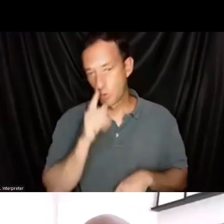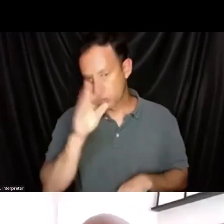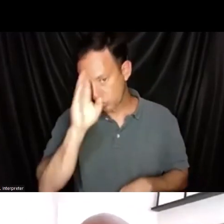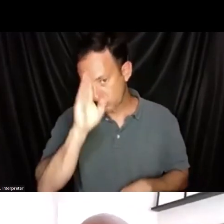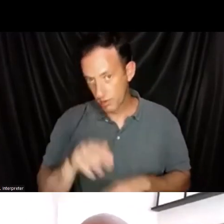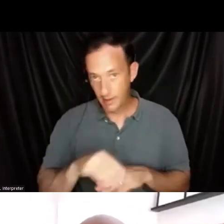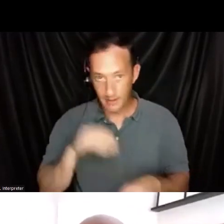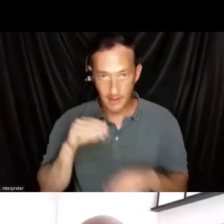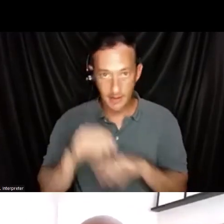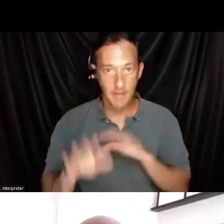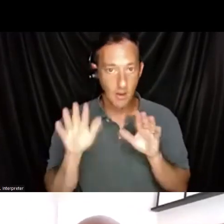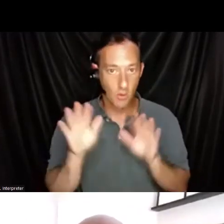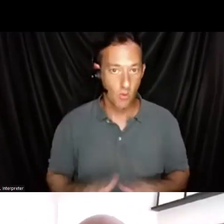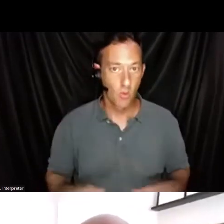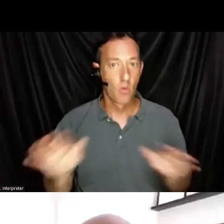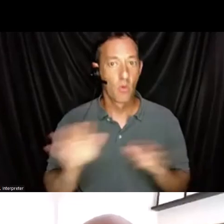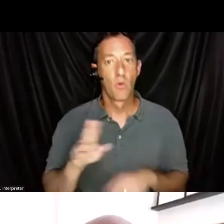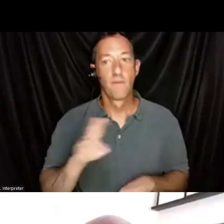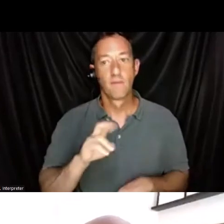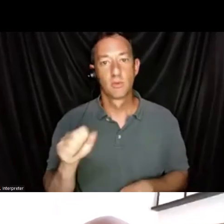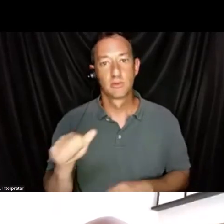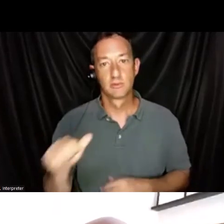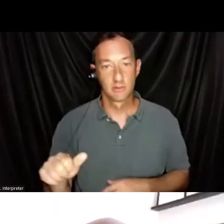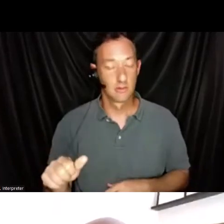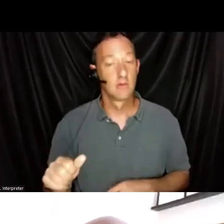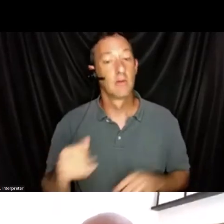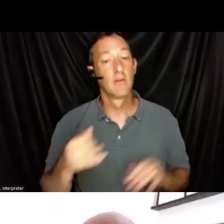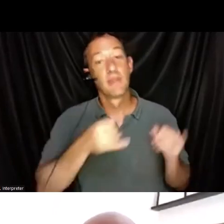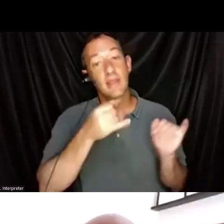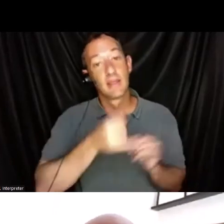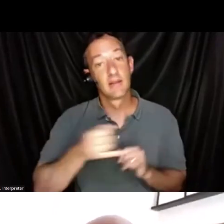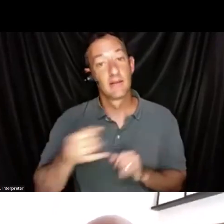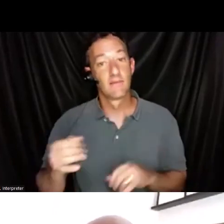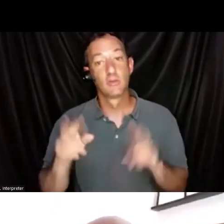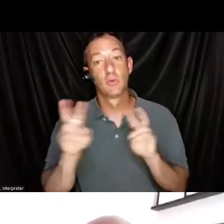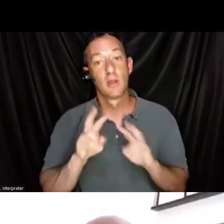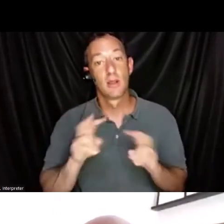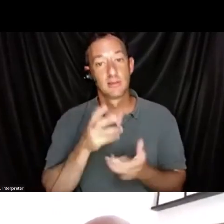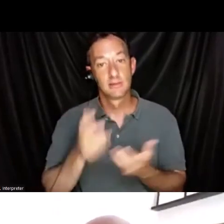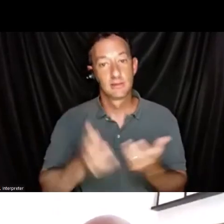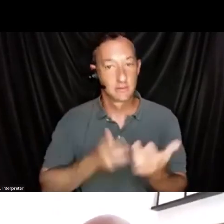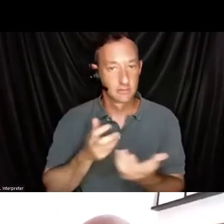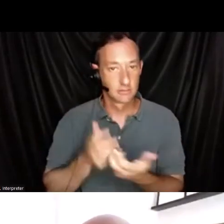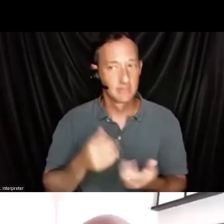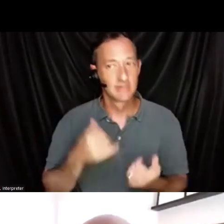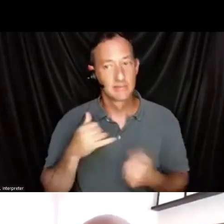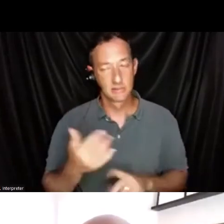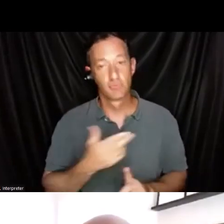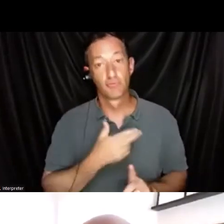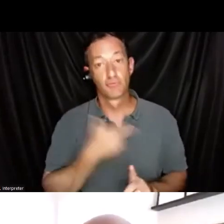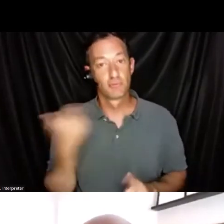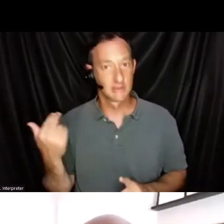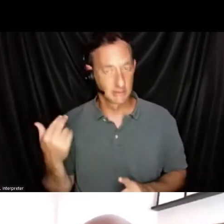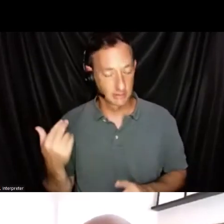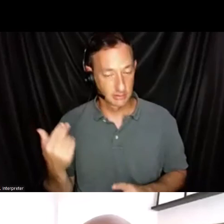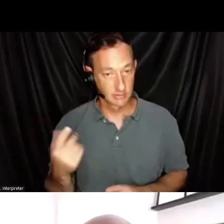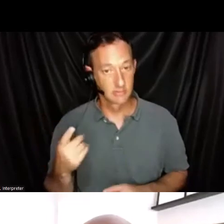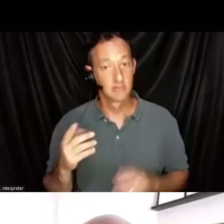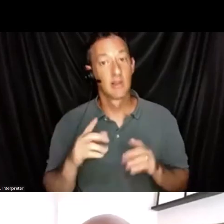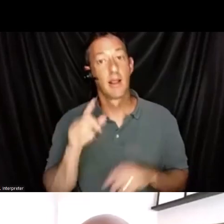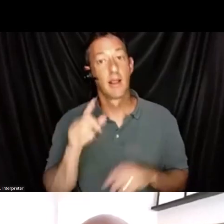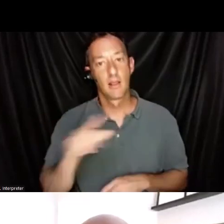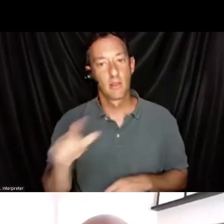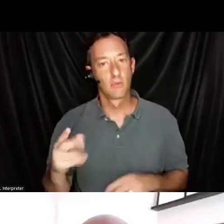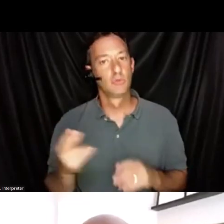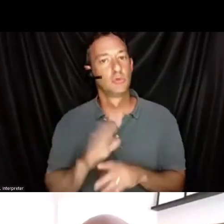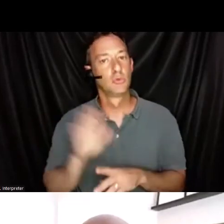across the country, the individualized assessments still leave a very large risk of housing providers using discretion